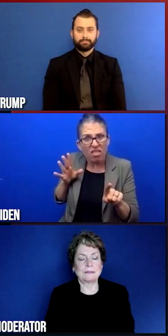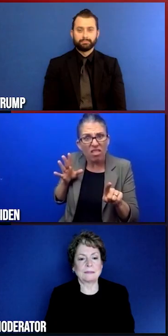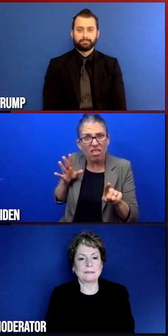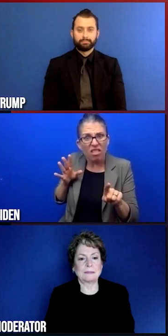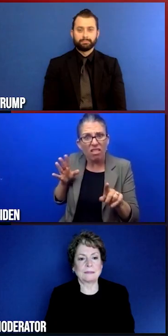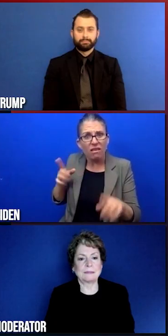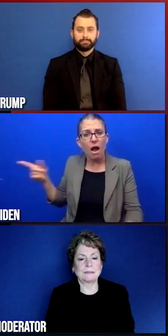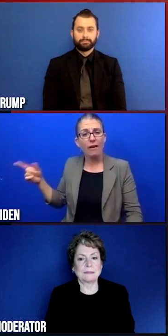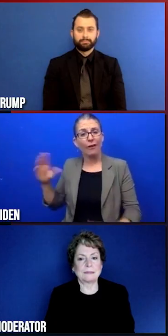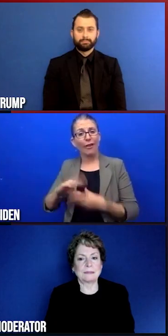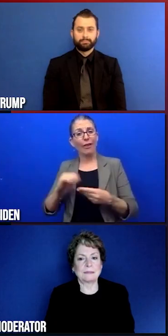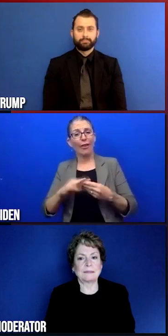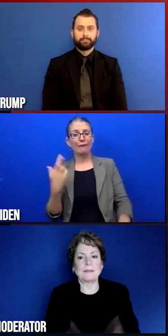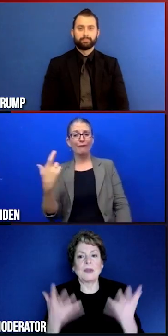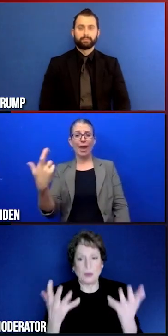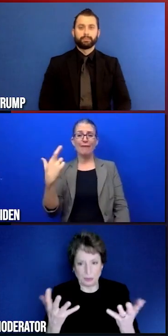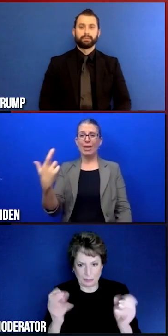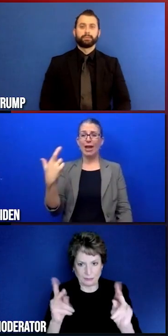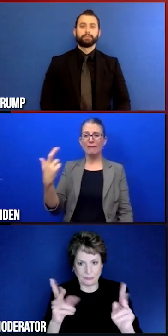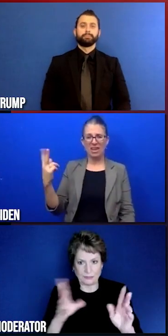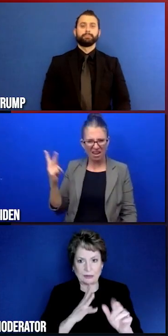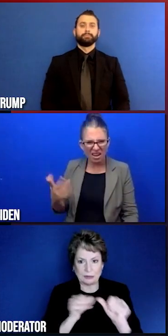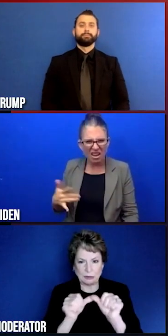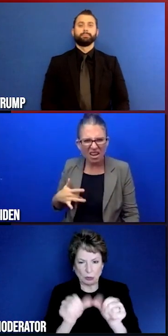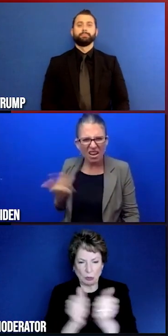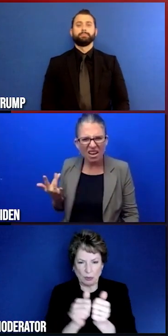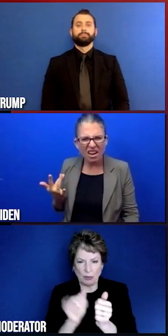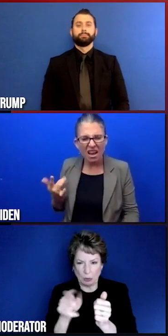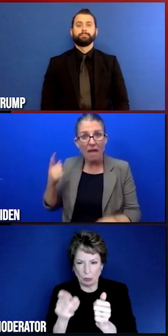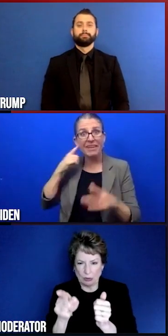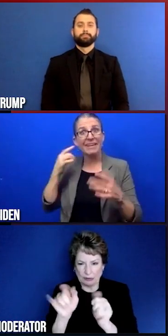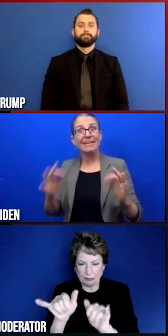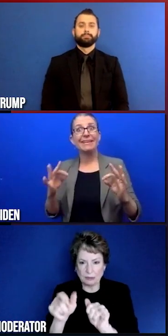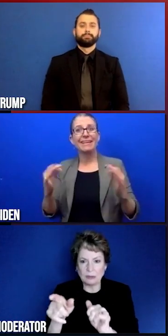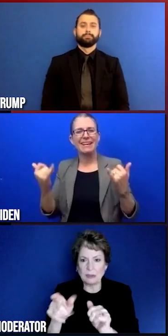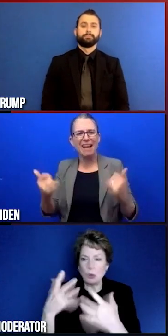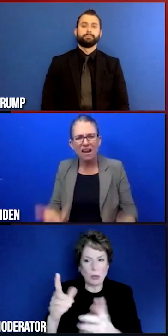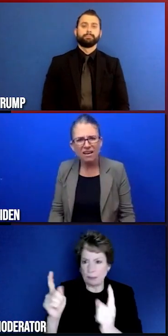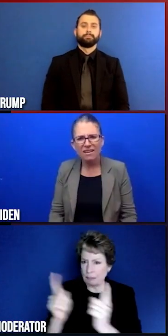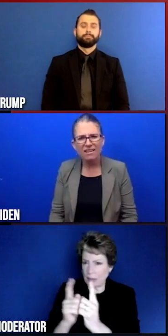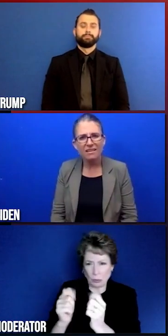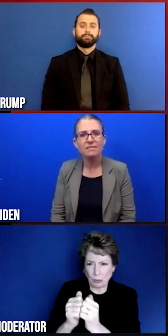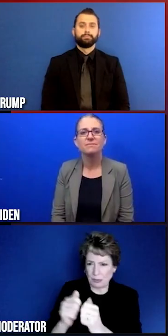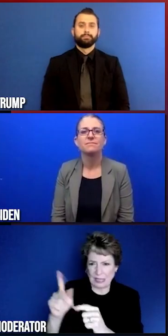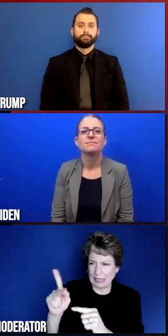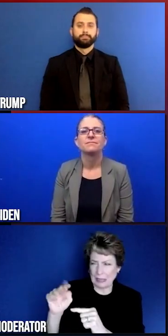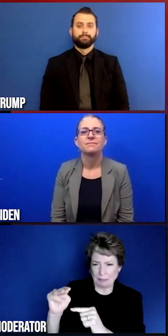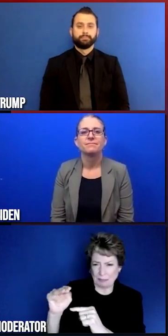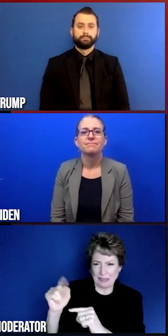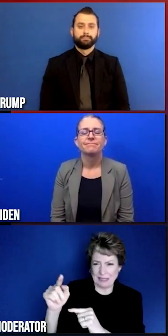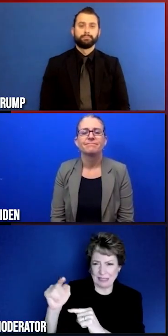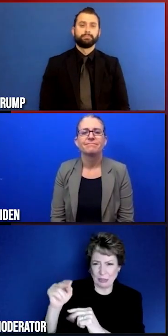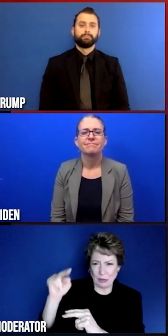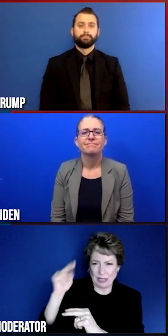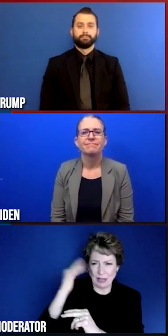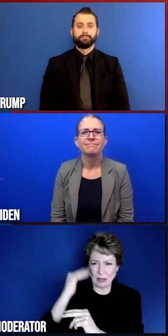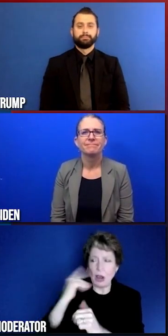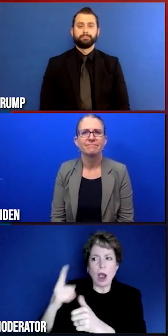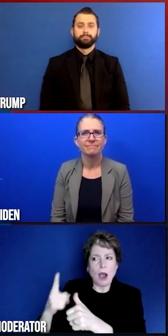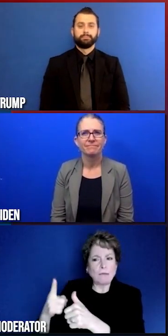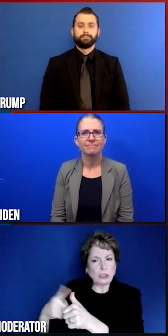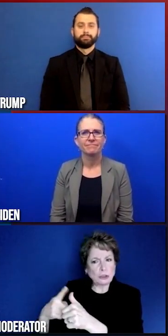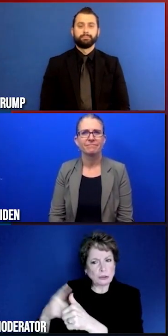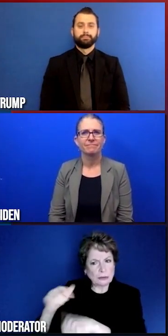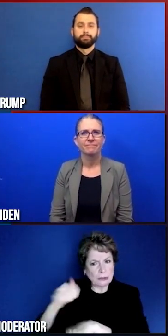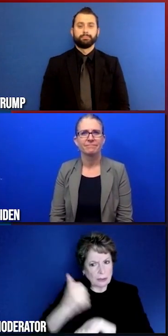you, Vice President Biden. You've said you wouldn't meet with Kim Jong-un without preconditions. Are there any conditions under which you would meet with him? On the condition